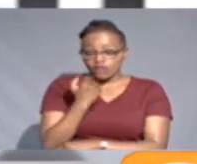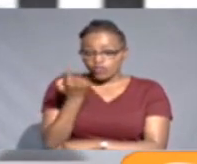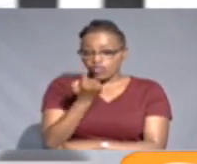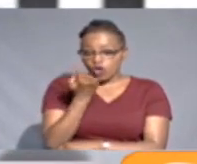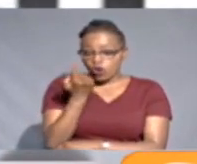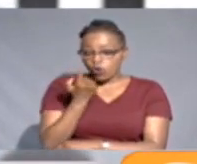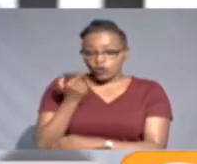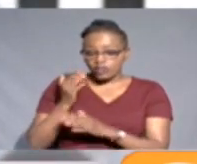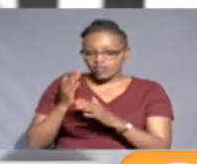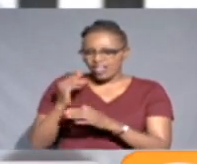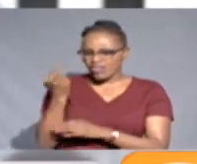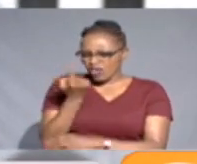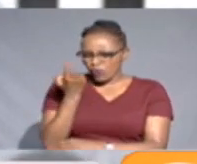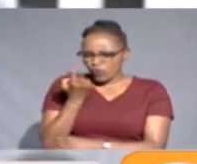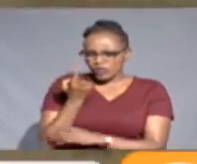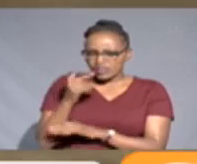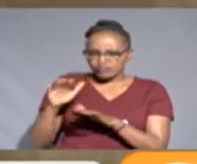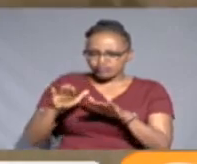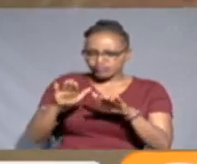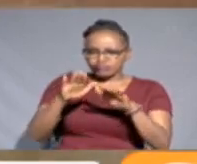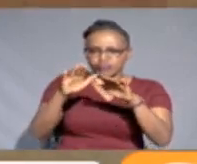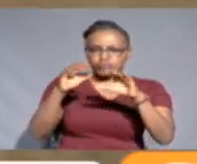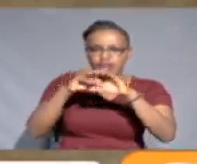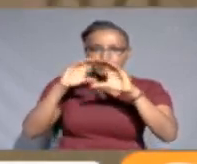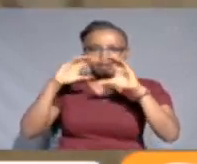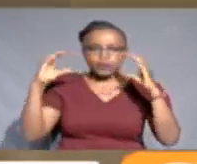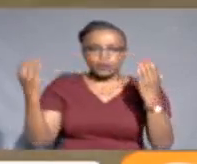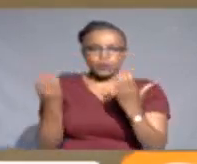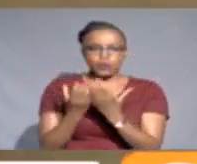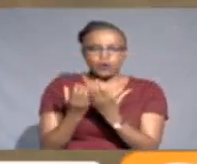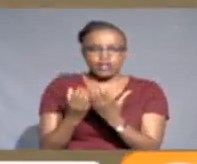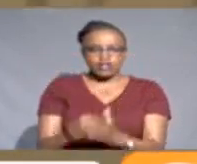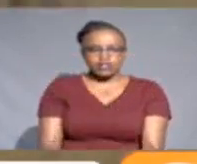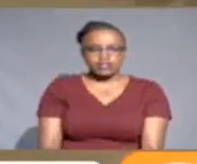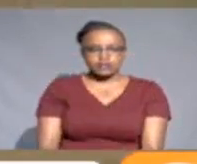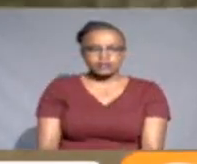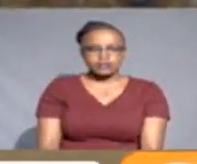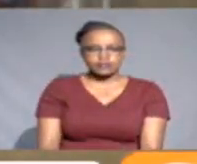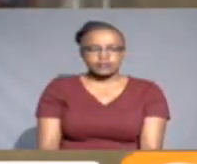candidate event in the world.